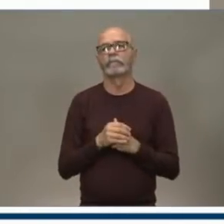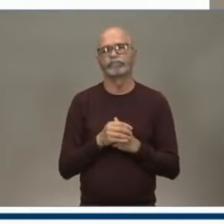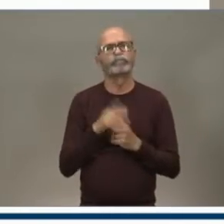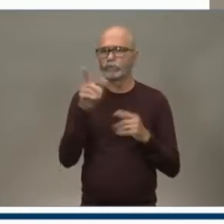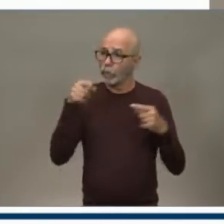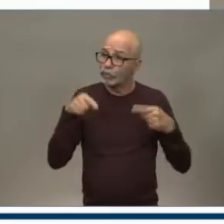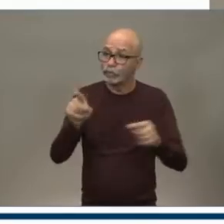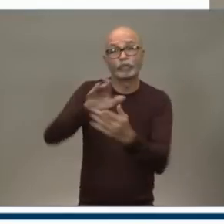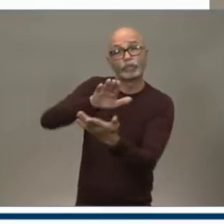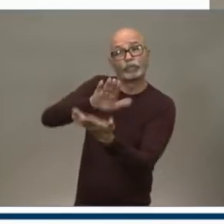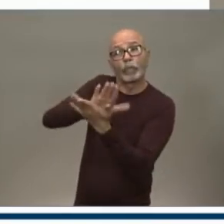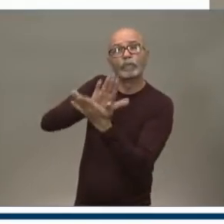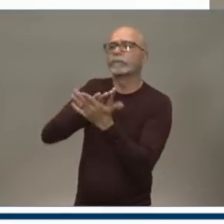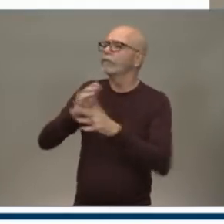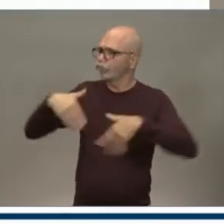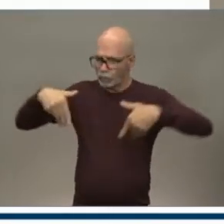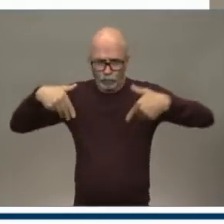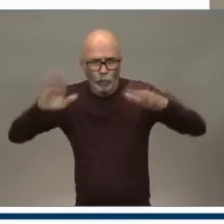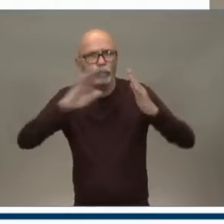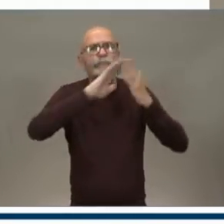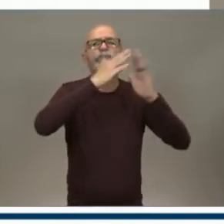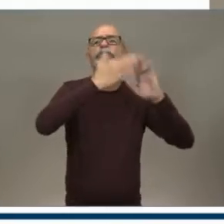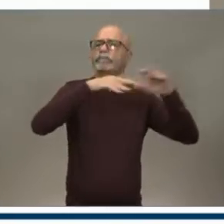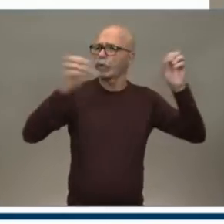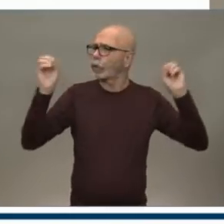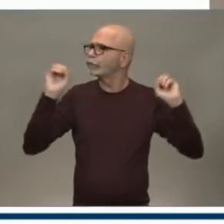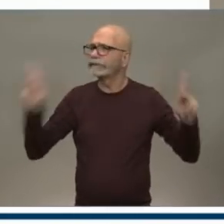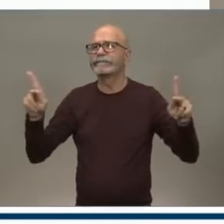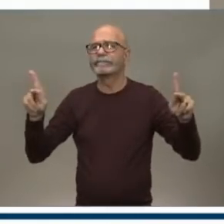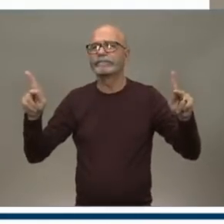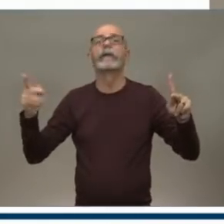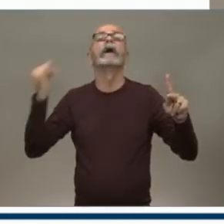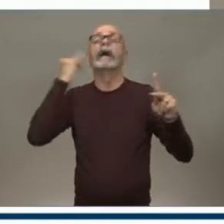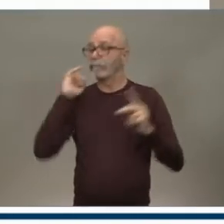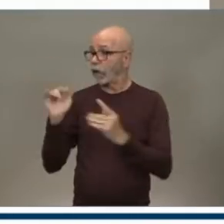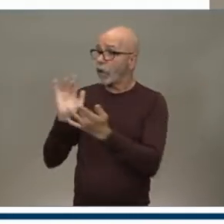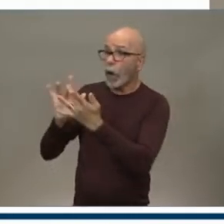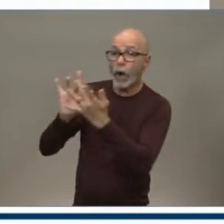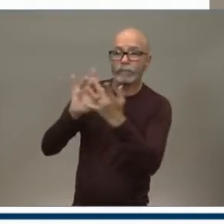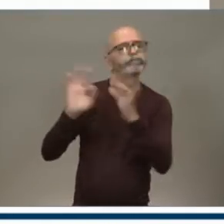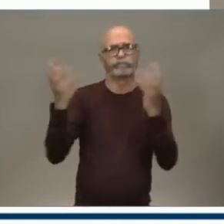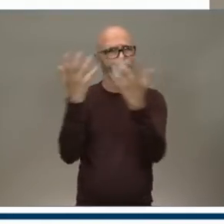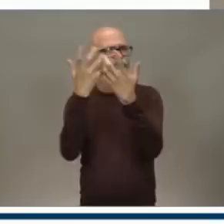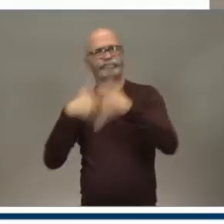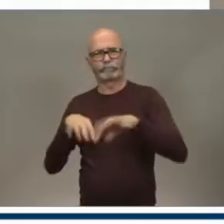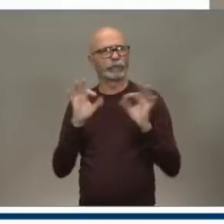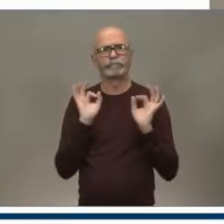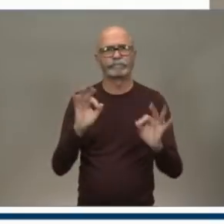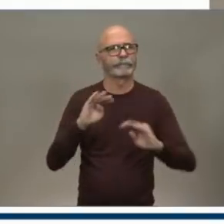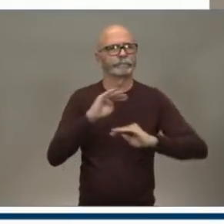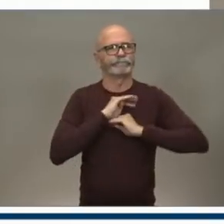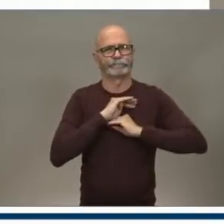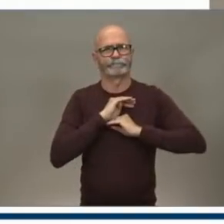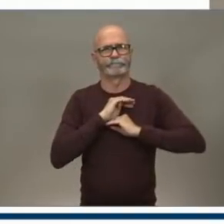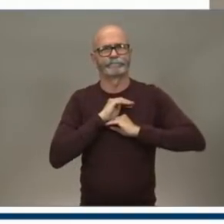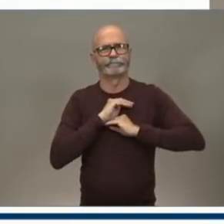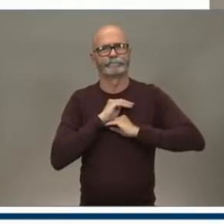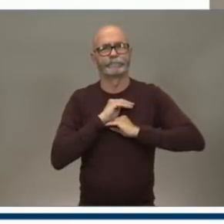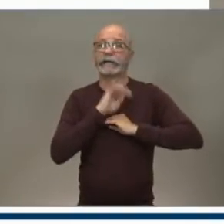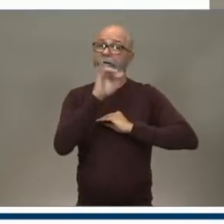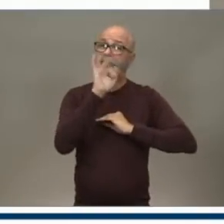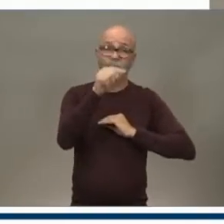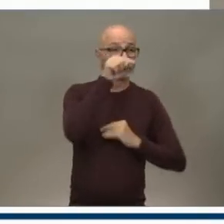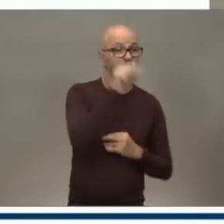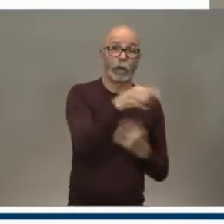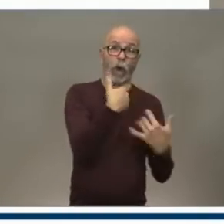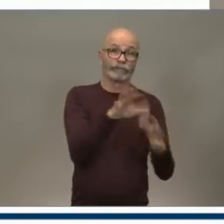activities as usual. It's only members of the school community who we have identified as close contacts, as